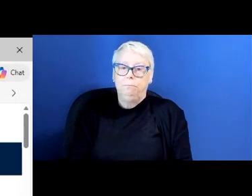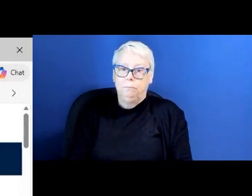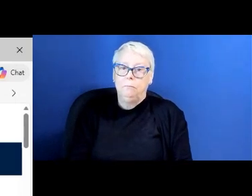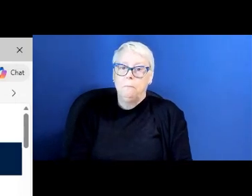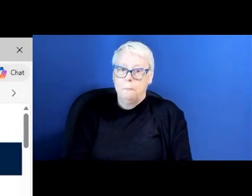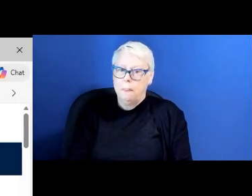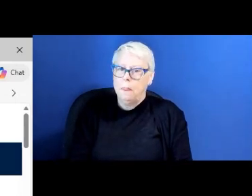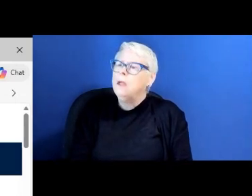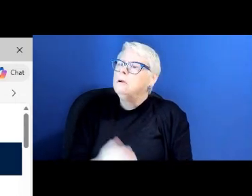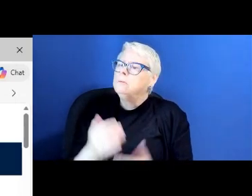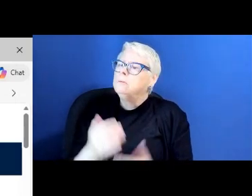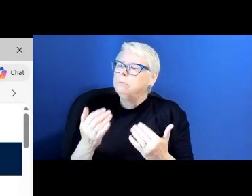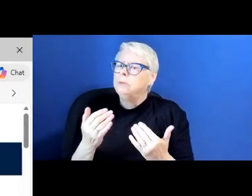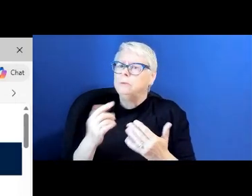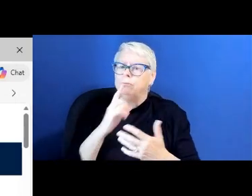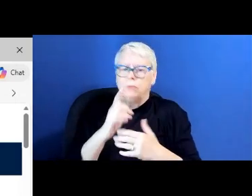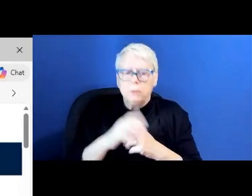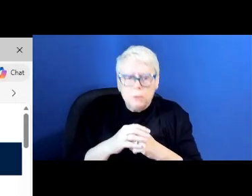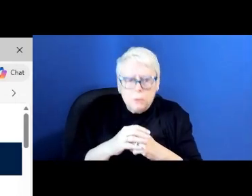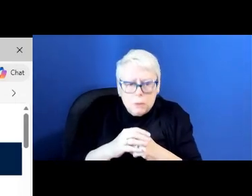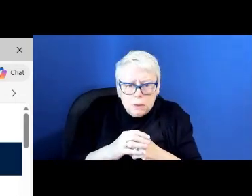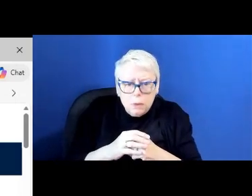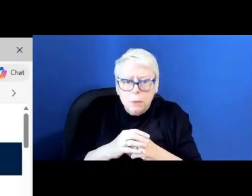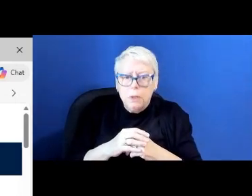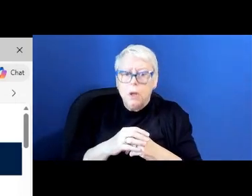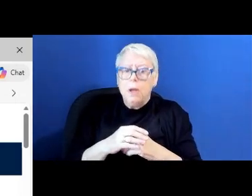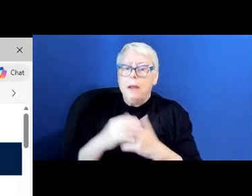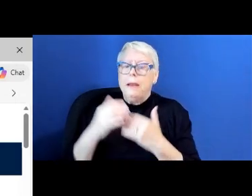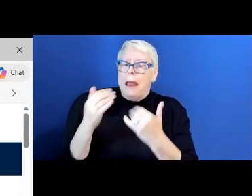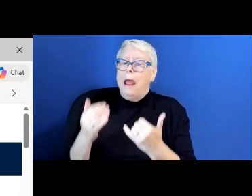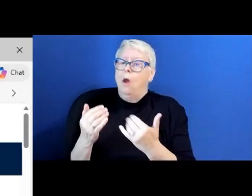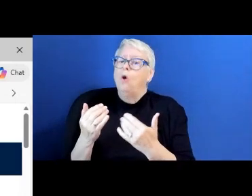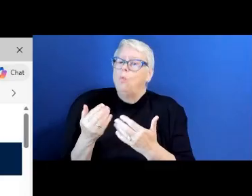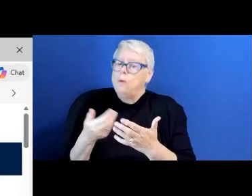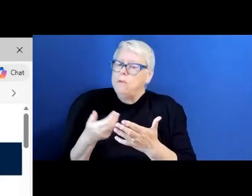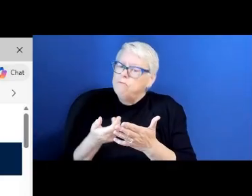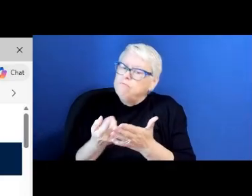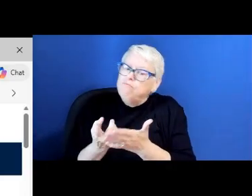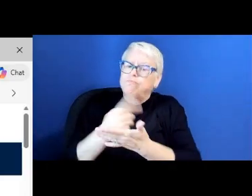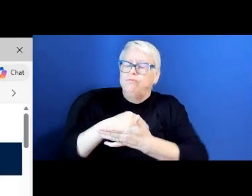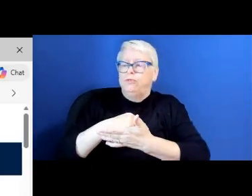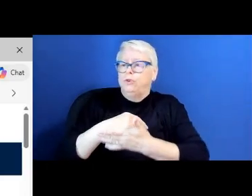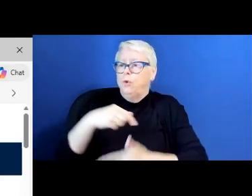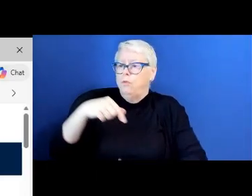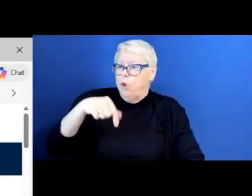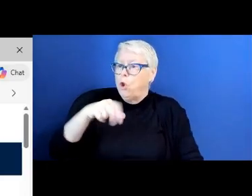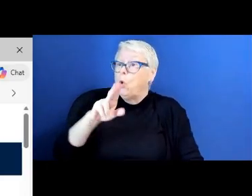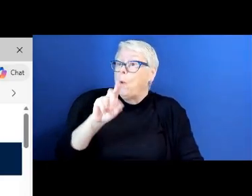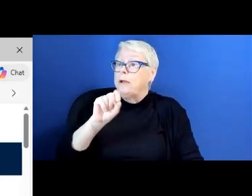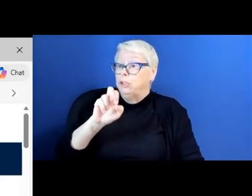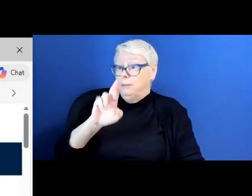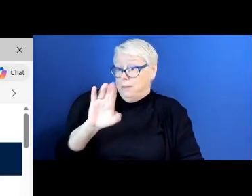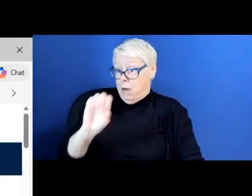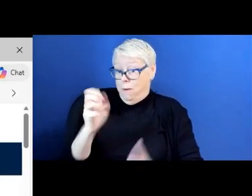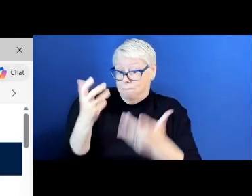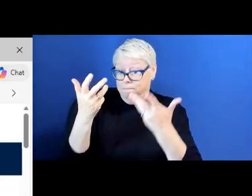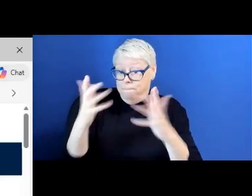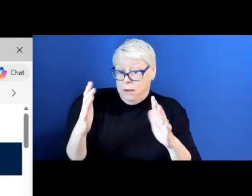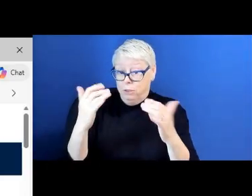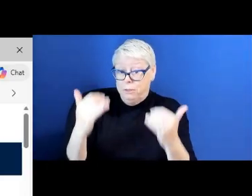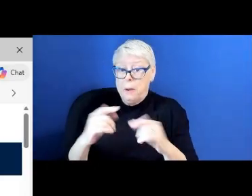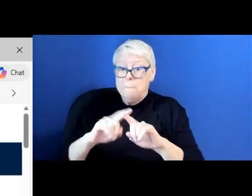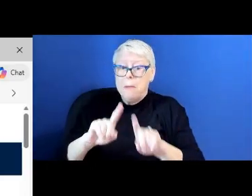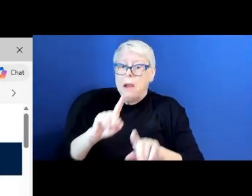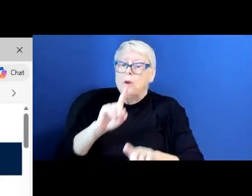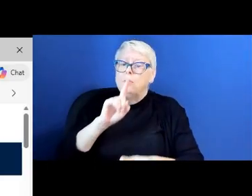We reviewed questionnaire, and now let's look also into the starting points, because sometimes responding